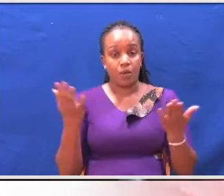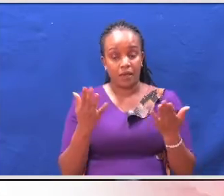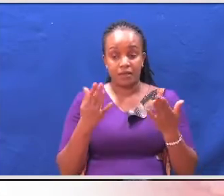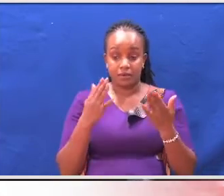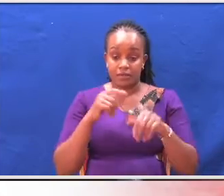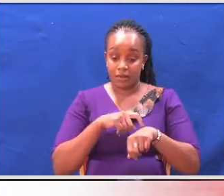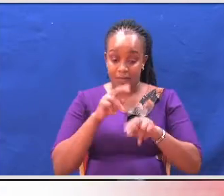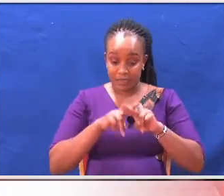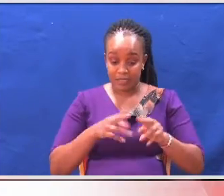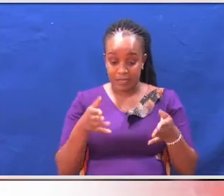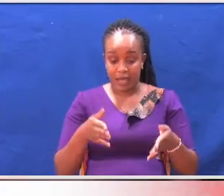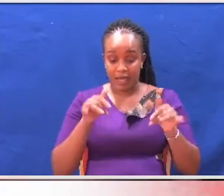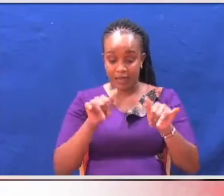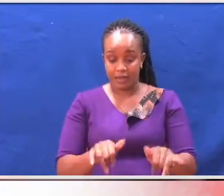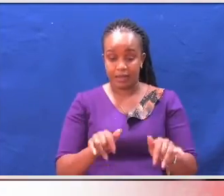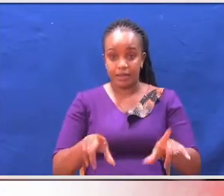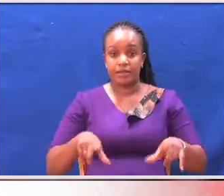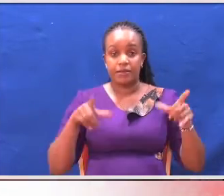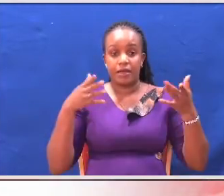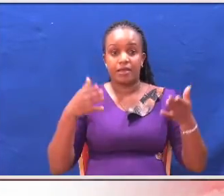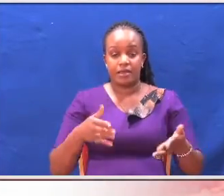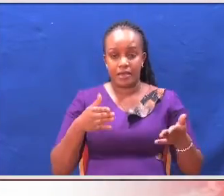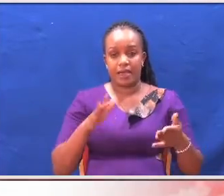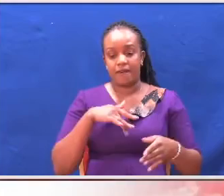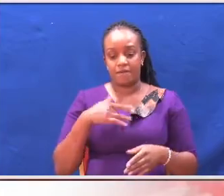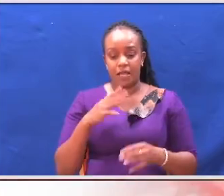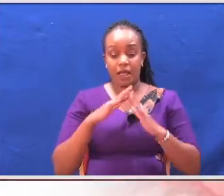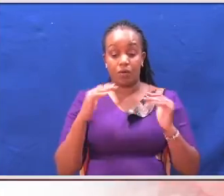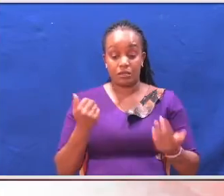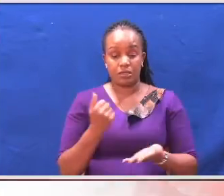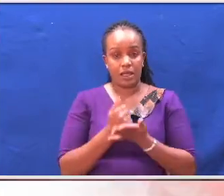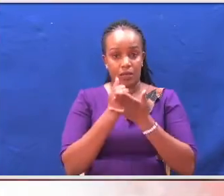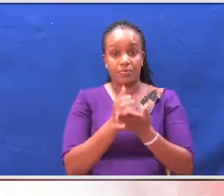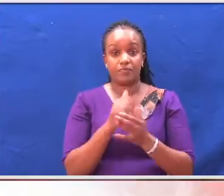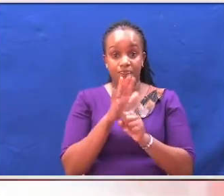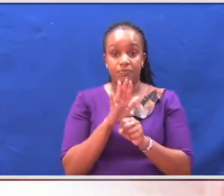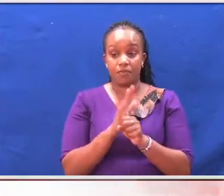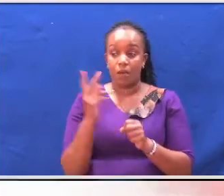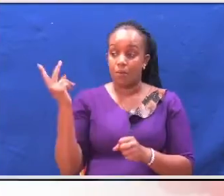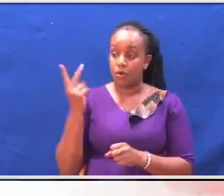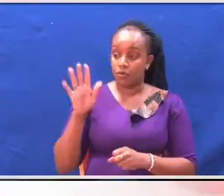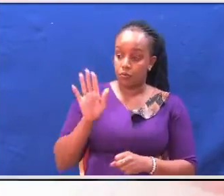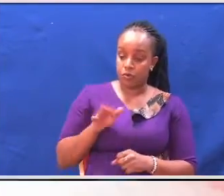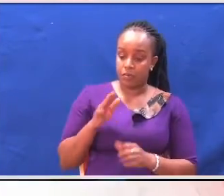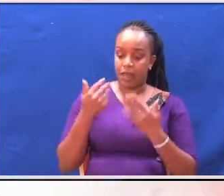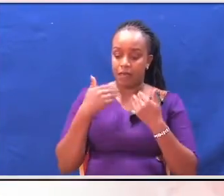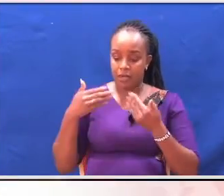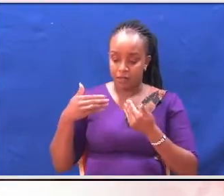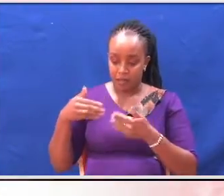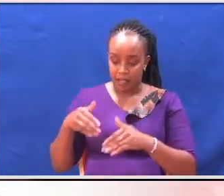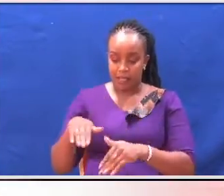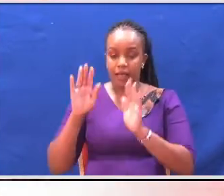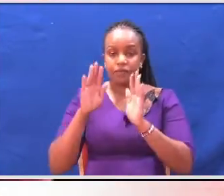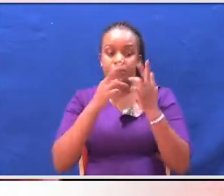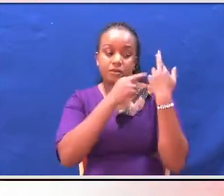inanisaidia. Lynette and Jacqueline are among many widows left with the enormous responsibility of fending for their